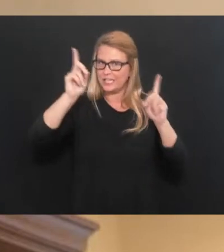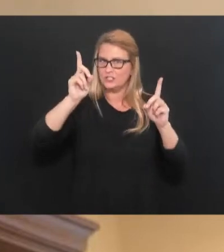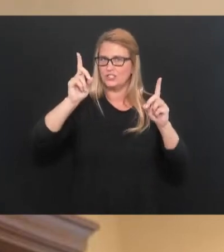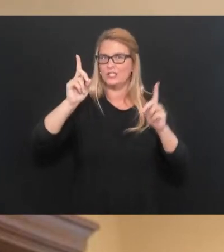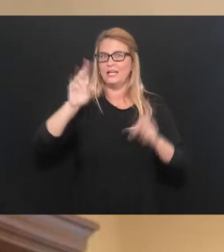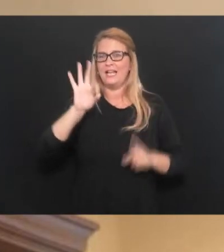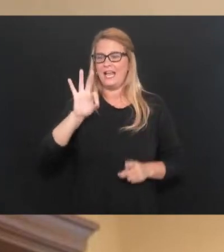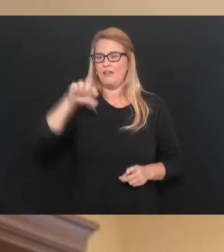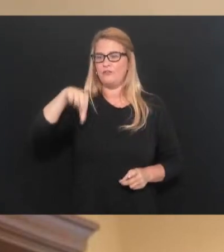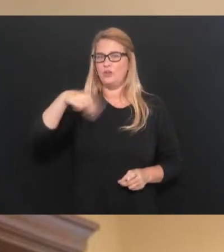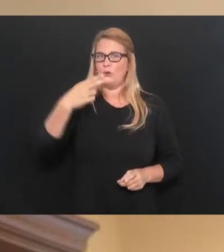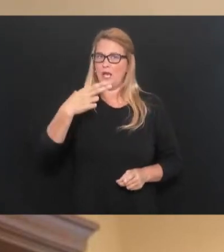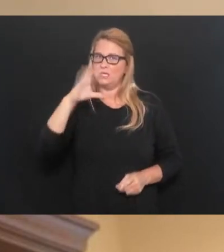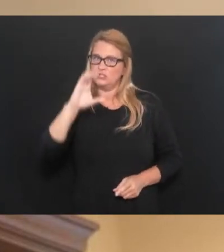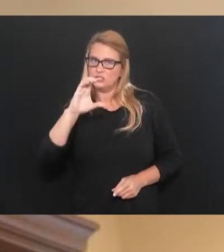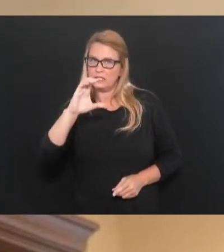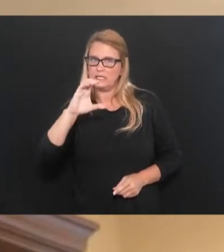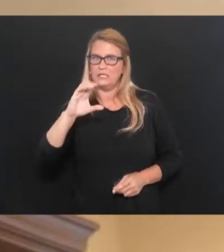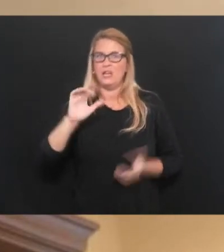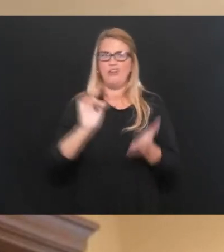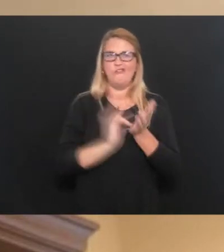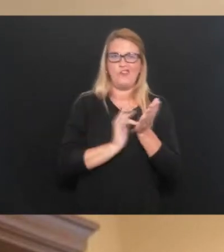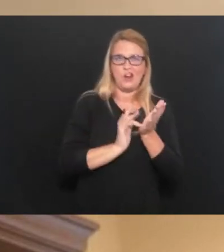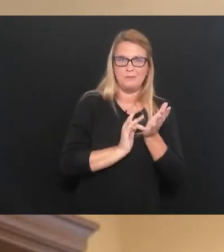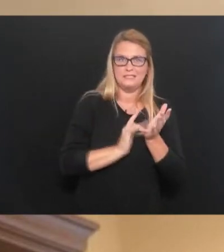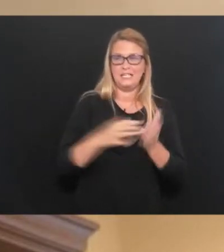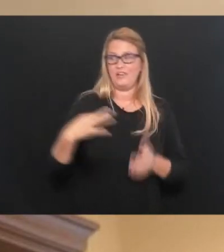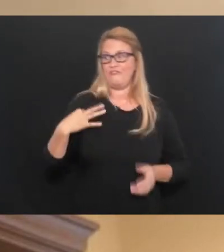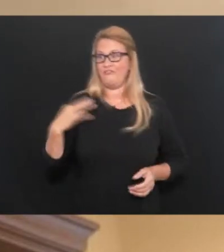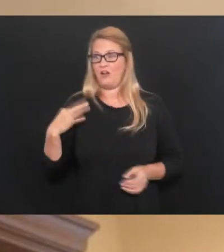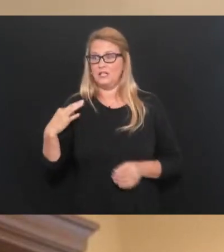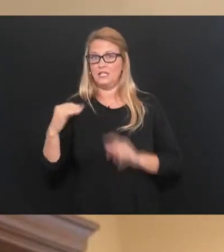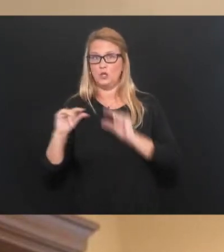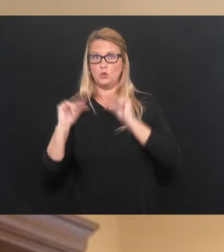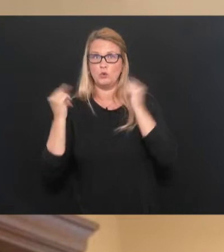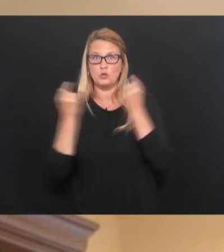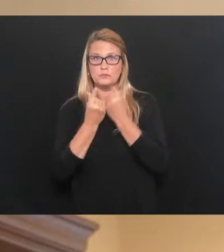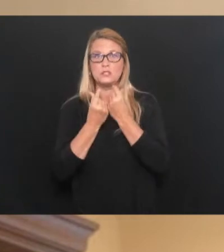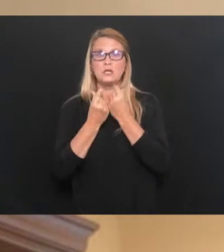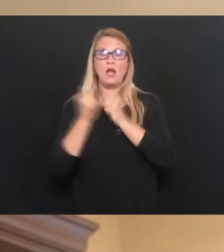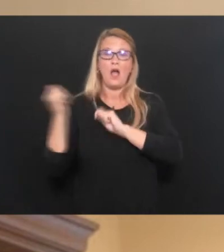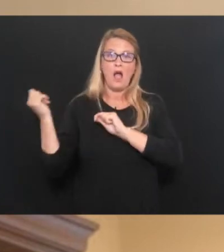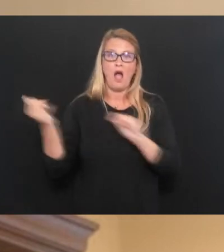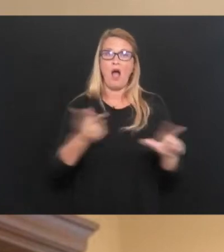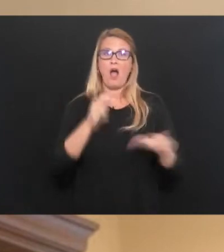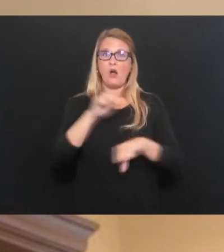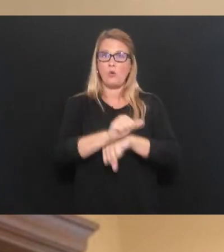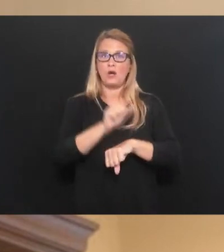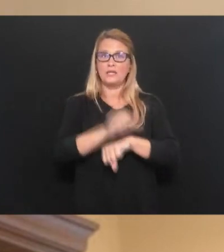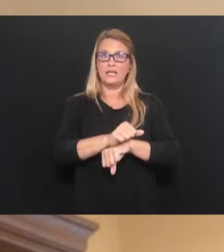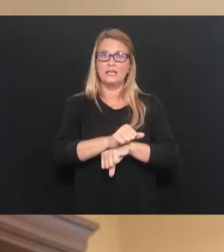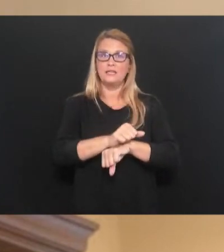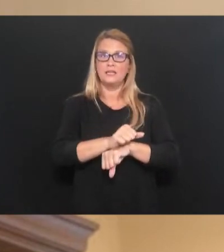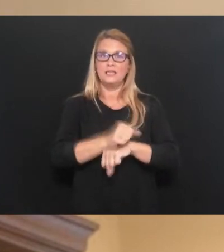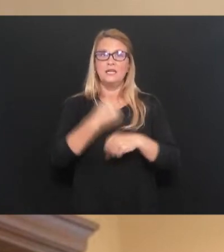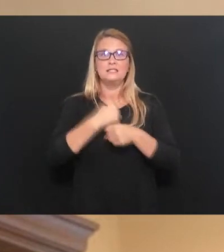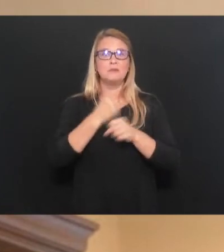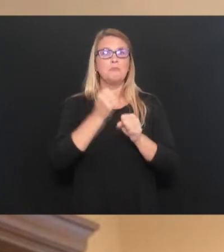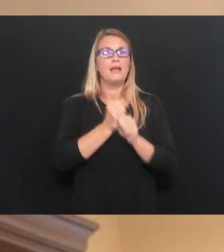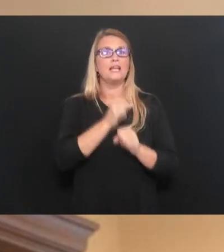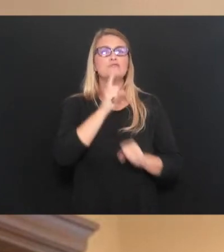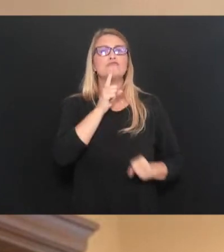the FQHCs, the pharmacies, the volunteer groups, will all be working to make sure that we have available,